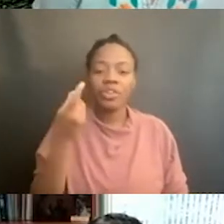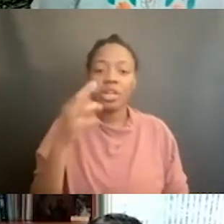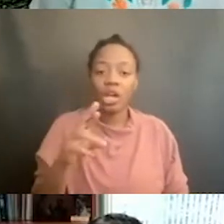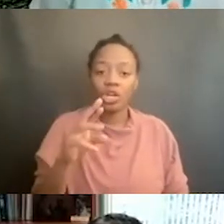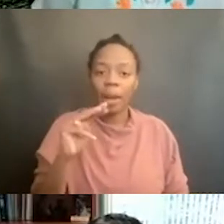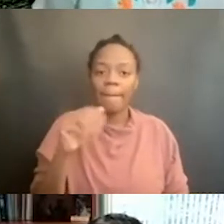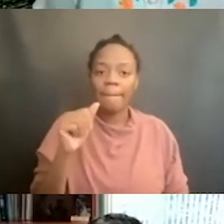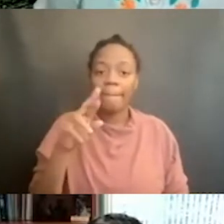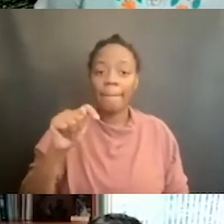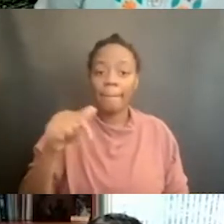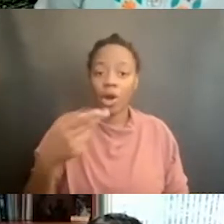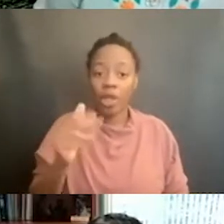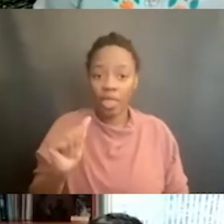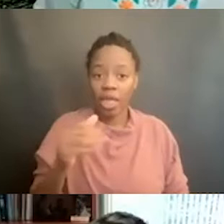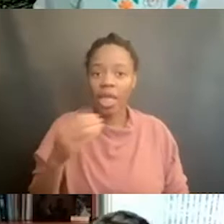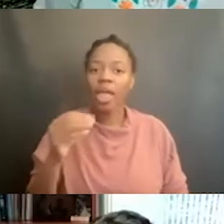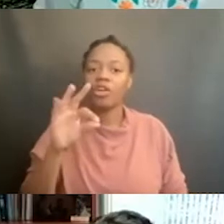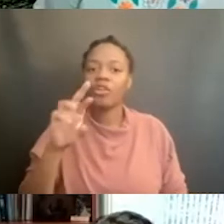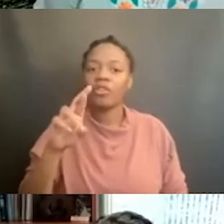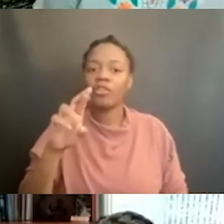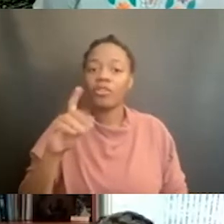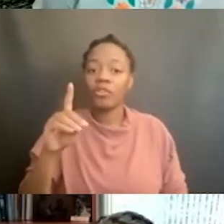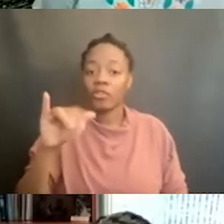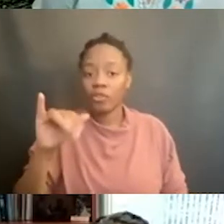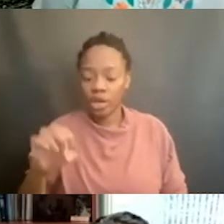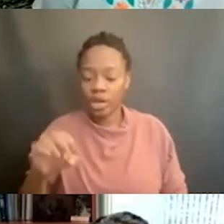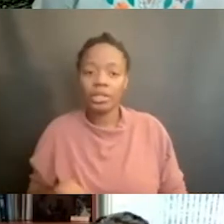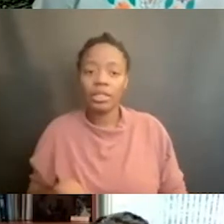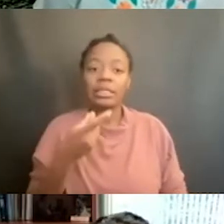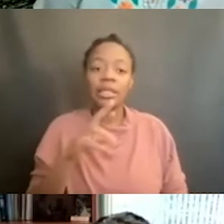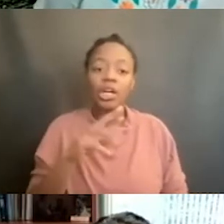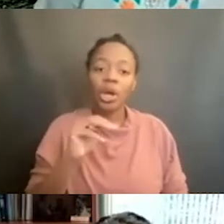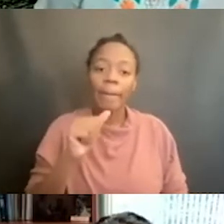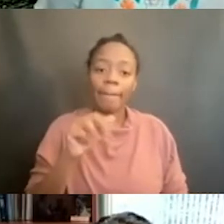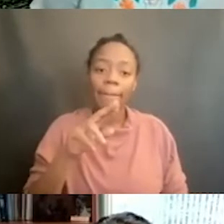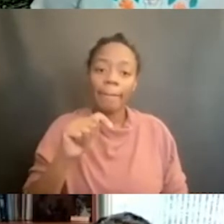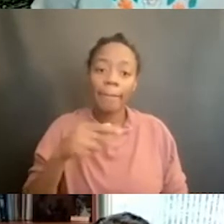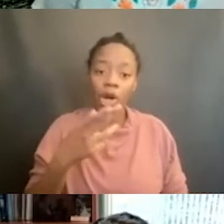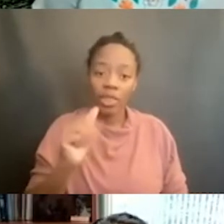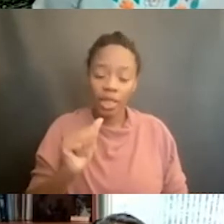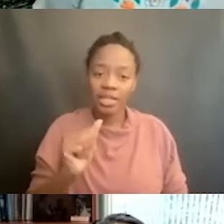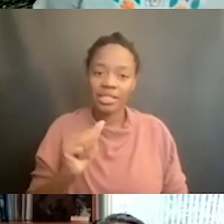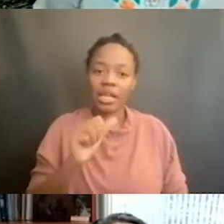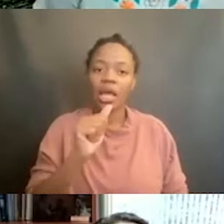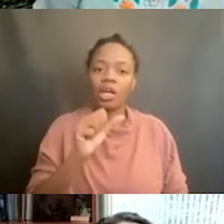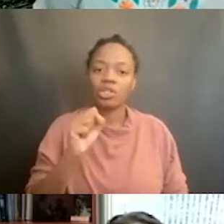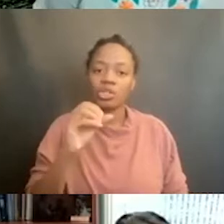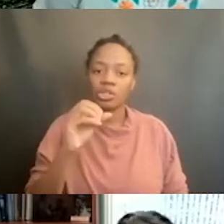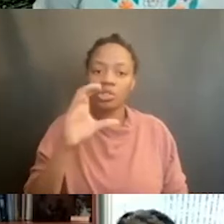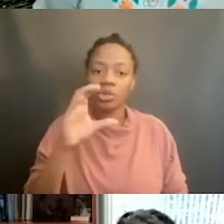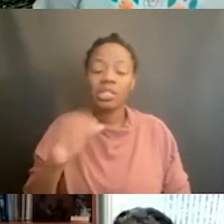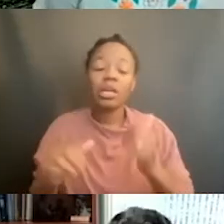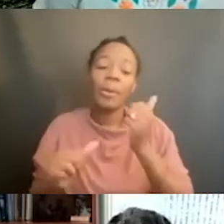Sanchez. Dr. Marta Escobar is an associate professor in the Department of Chicana and Chicano Studies. Her teaching and research